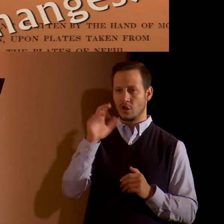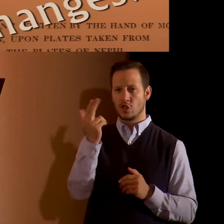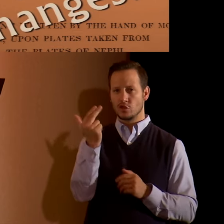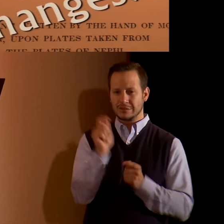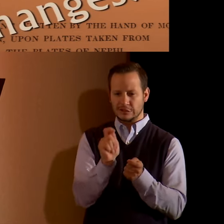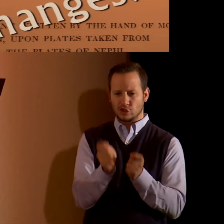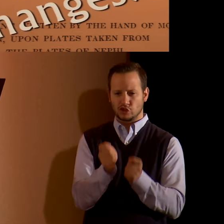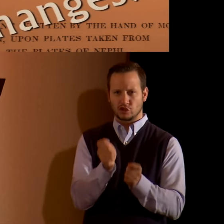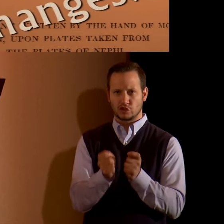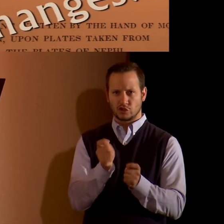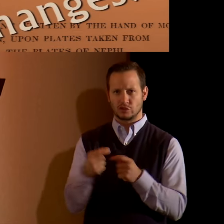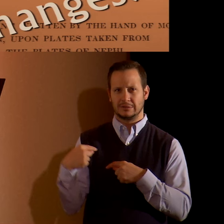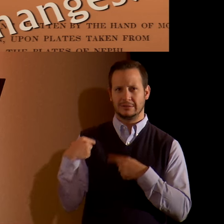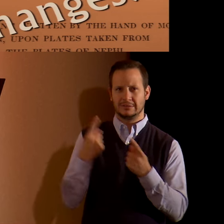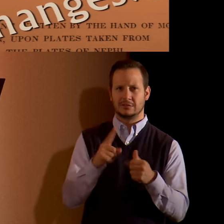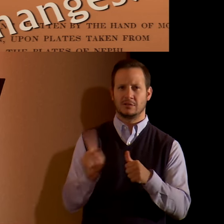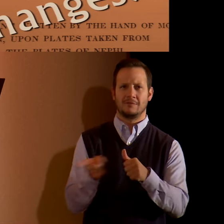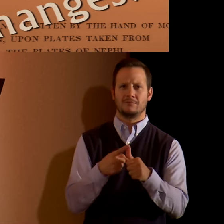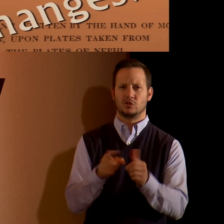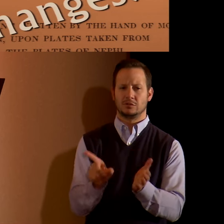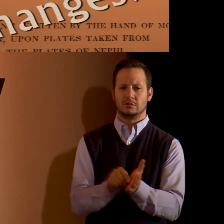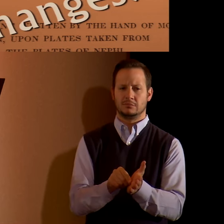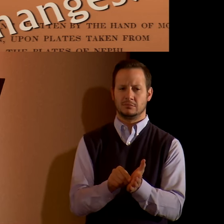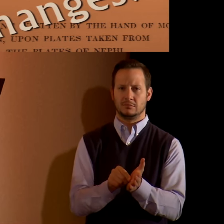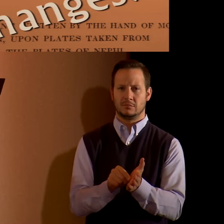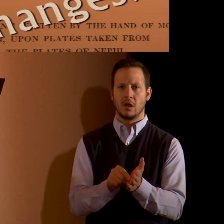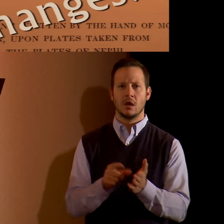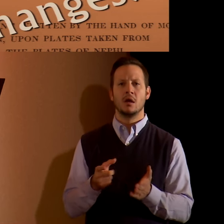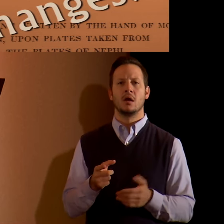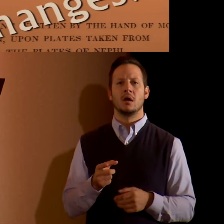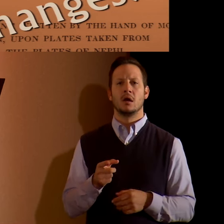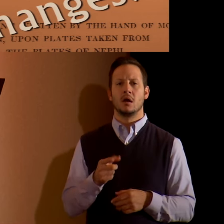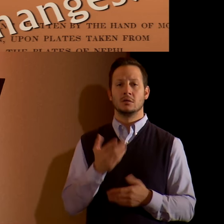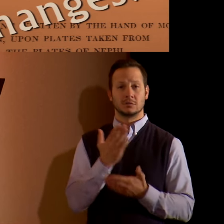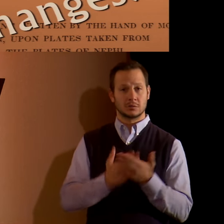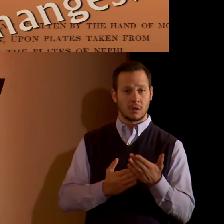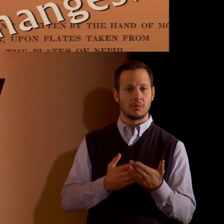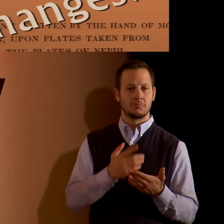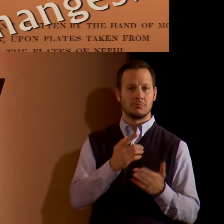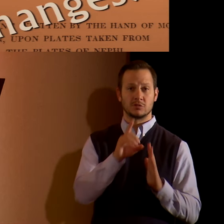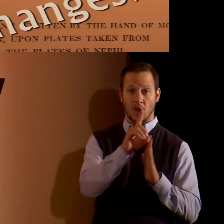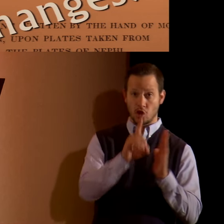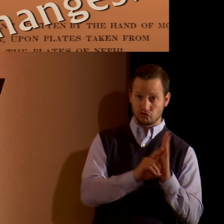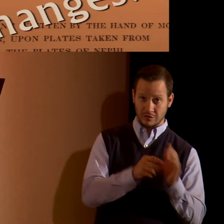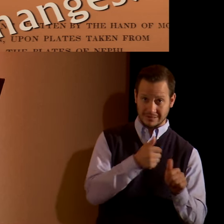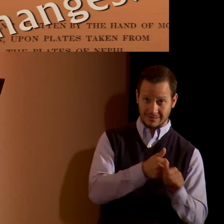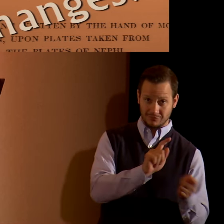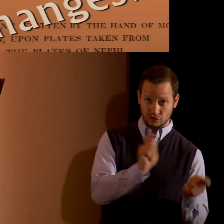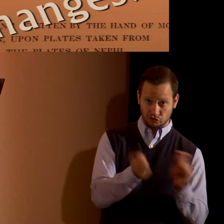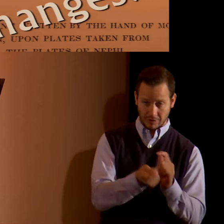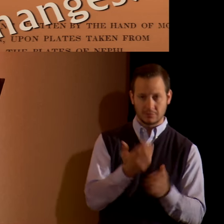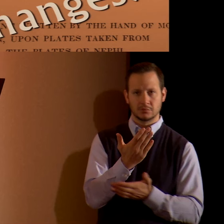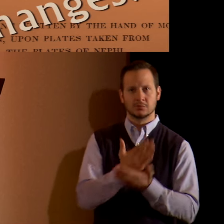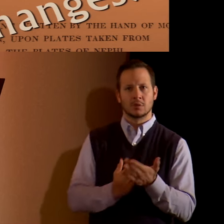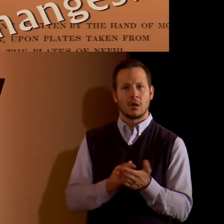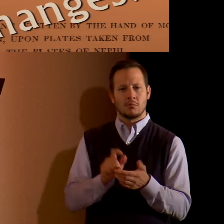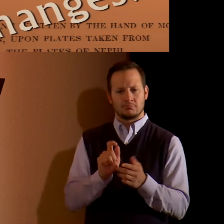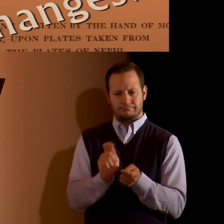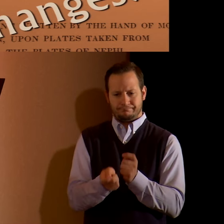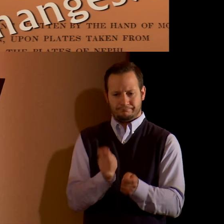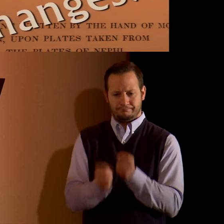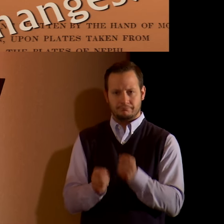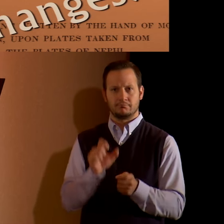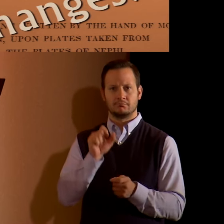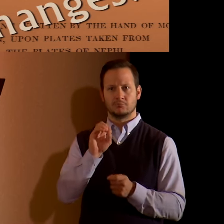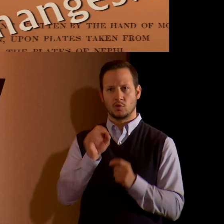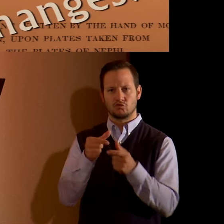changes since the first edition. Some of these represented changes in doctrine, others were needed just to bring the document